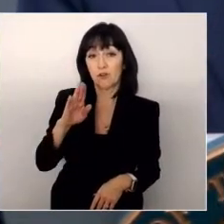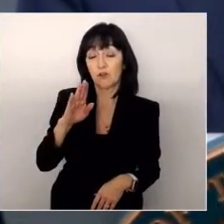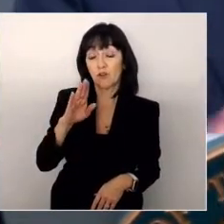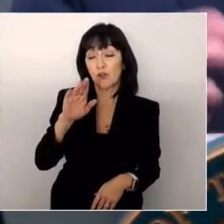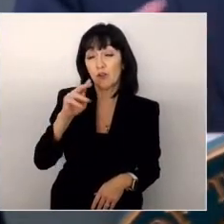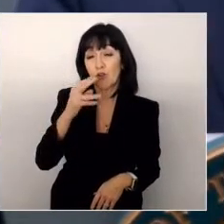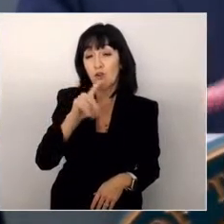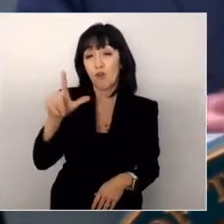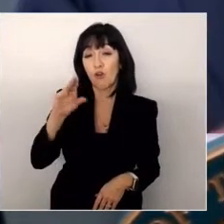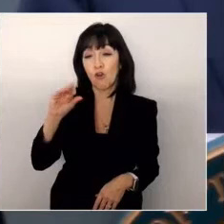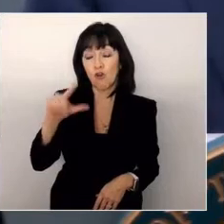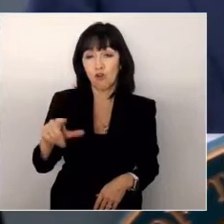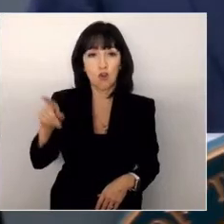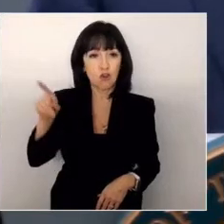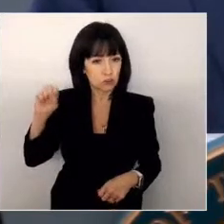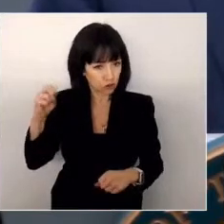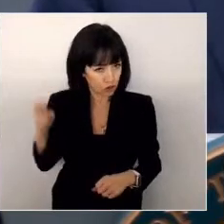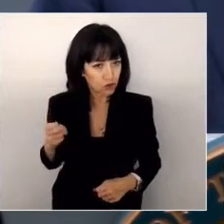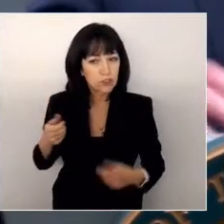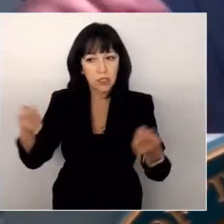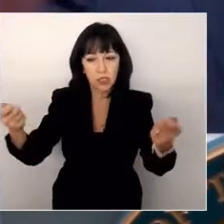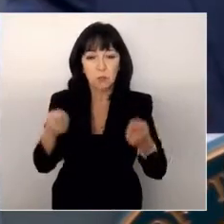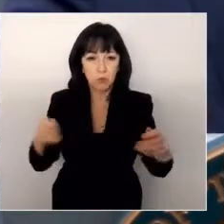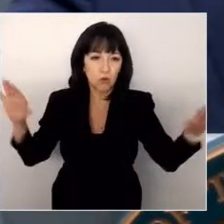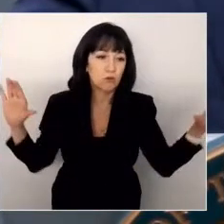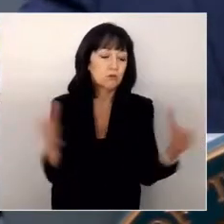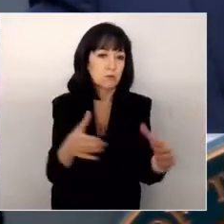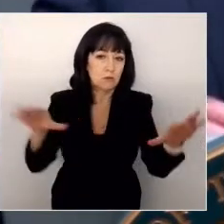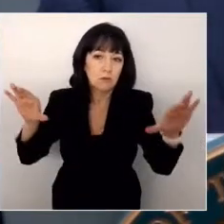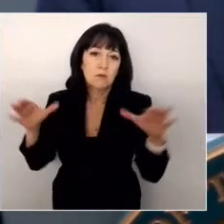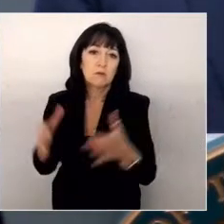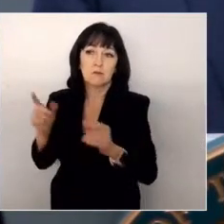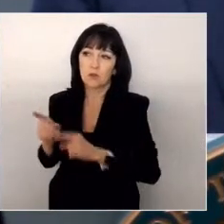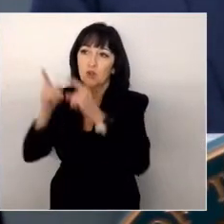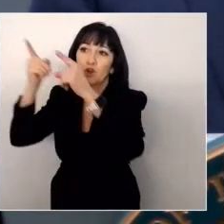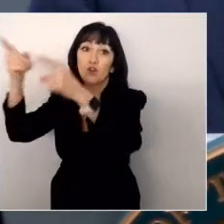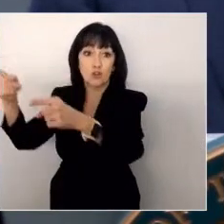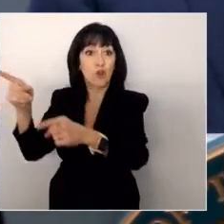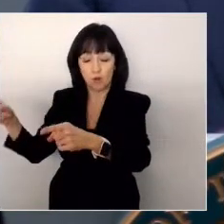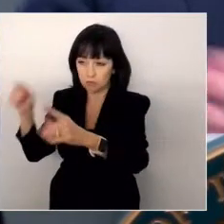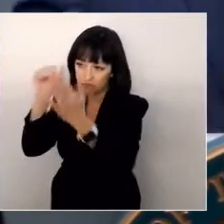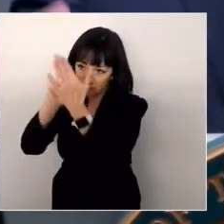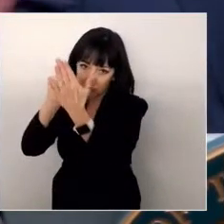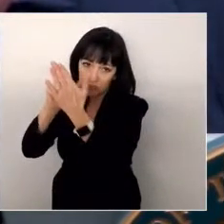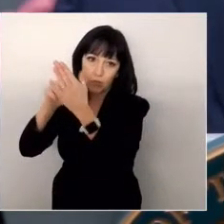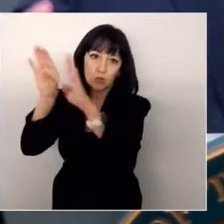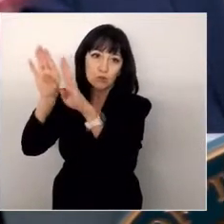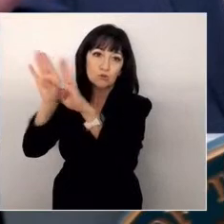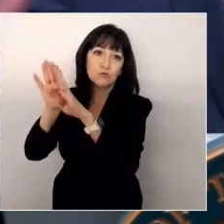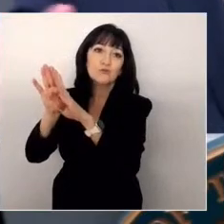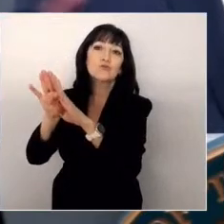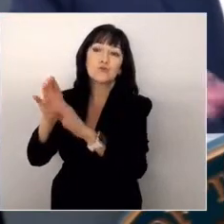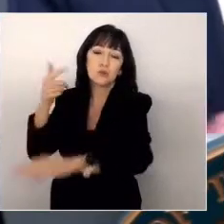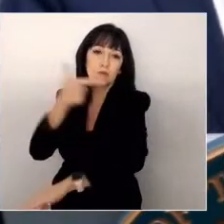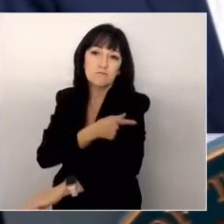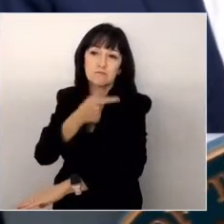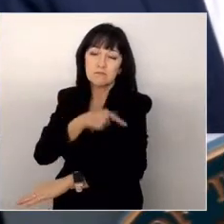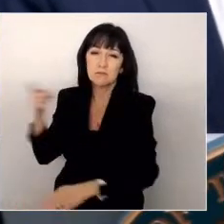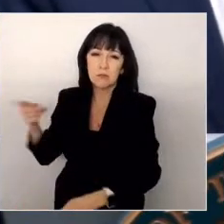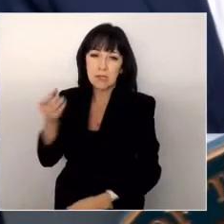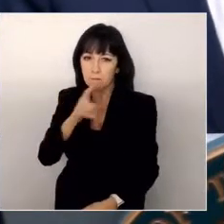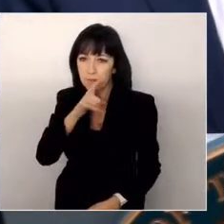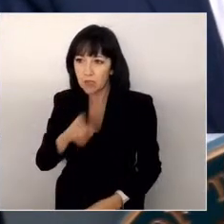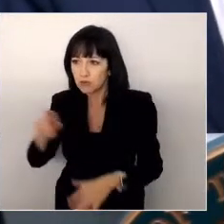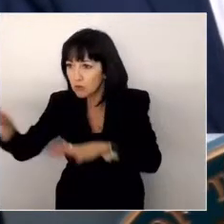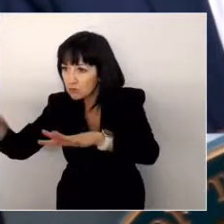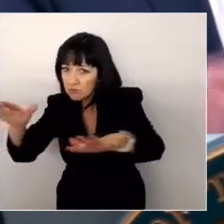communities, worked vaccine sites, went out into neighborhoods, making sure people in every corner of our